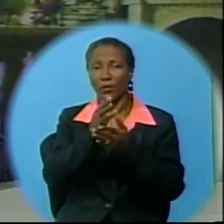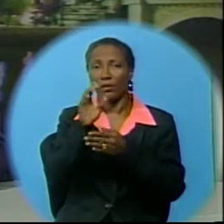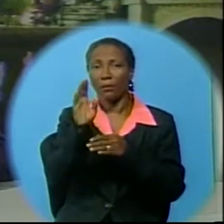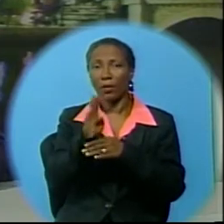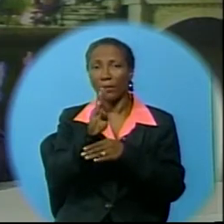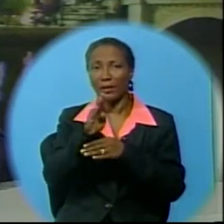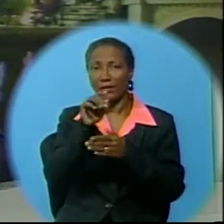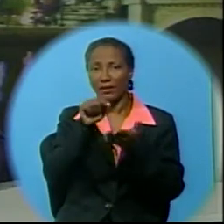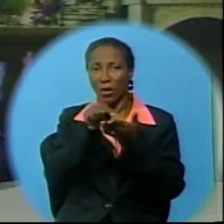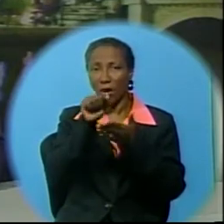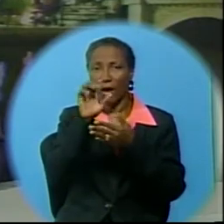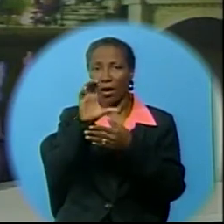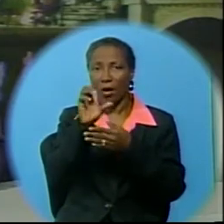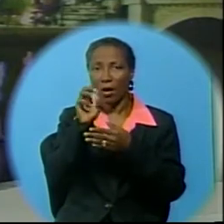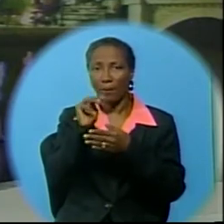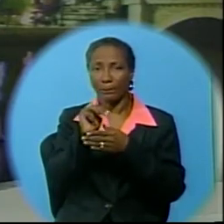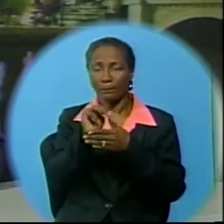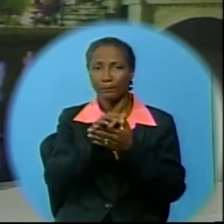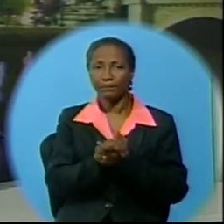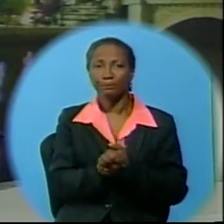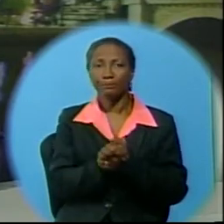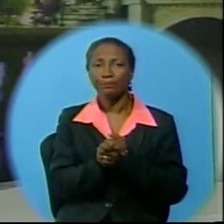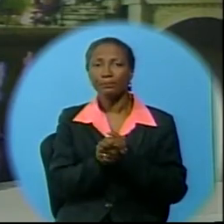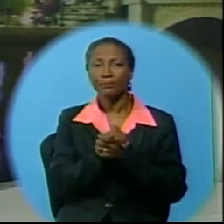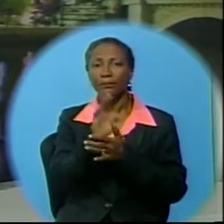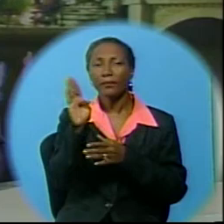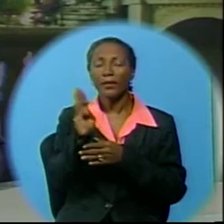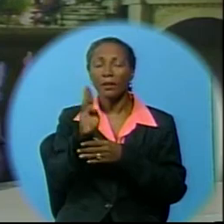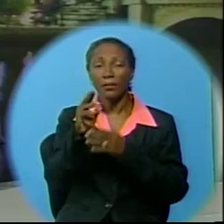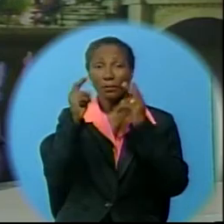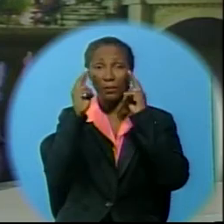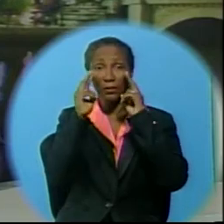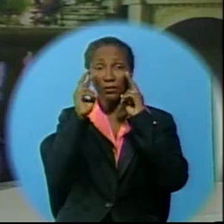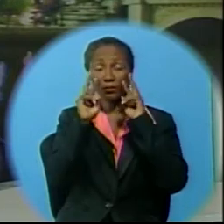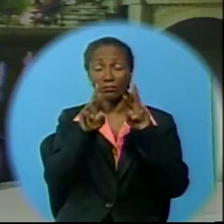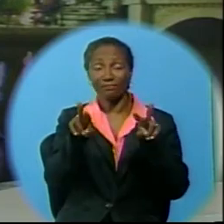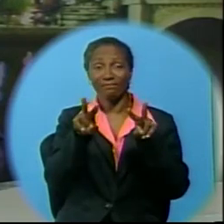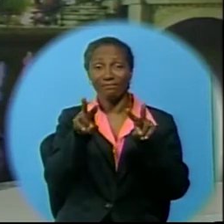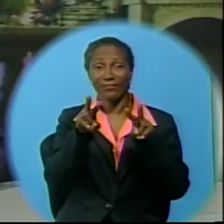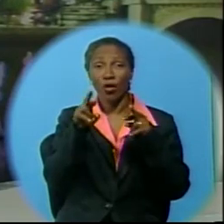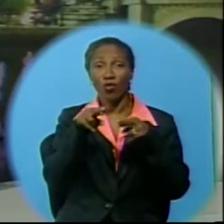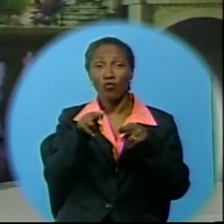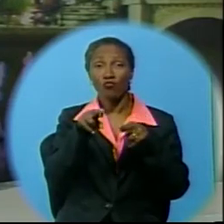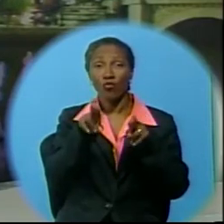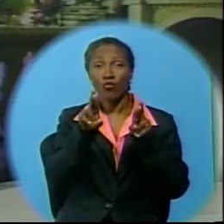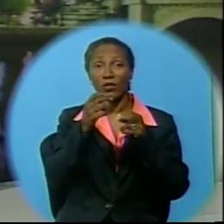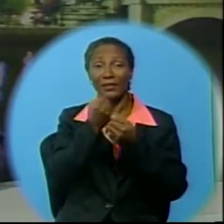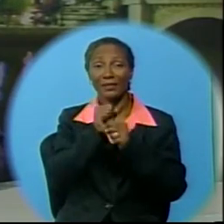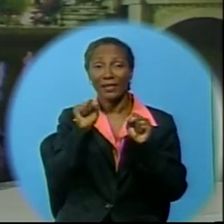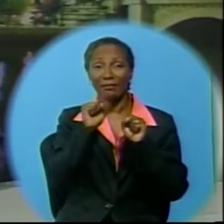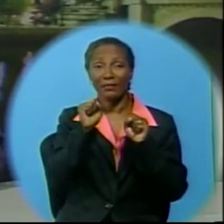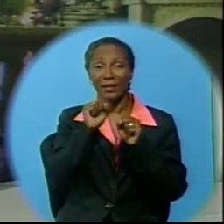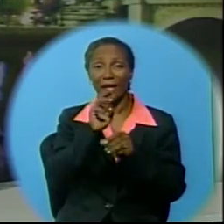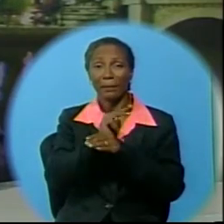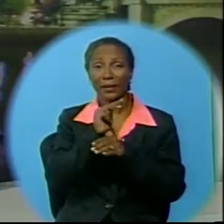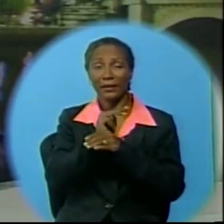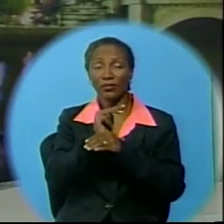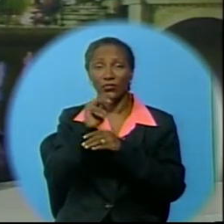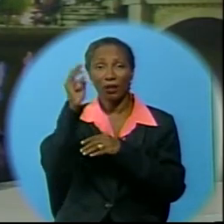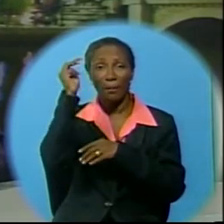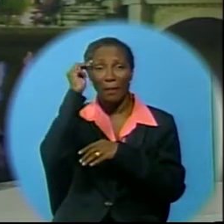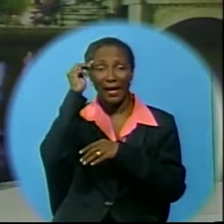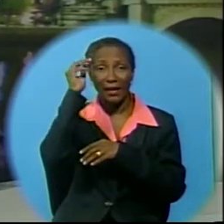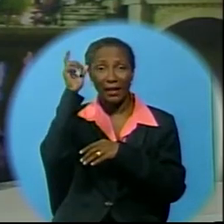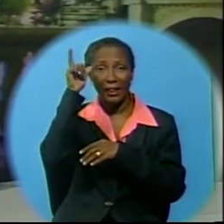As Barbados observes Road Safety Month, the Minister of Transport and Works, Michael Lashley, says his ministry continues its work to